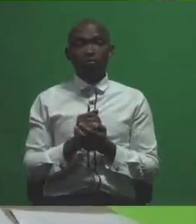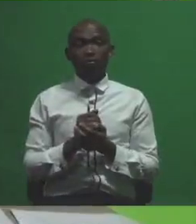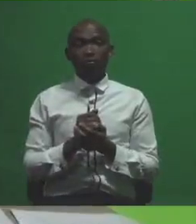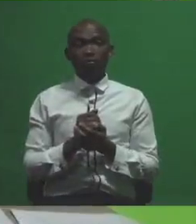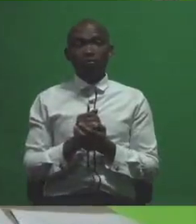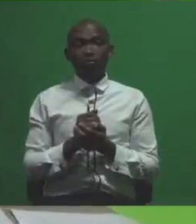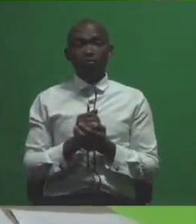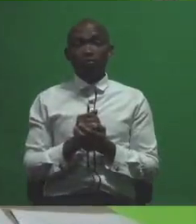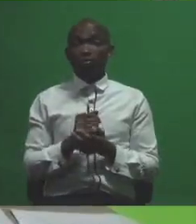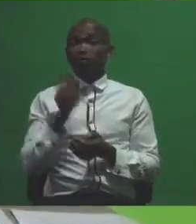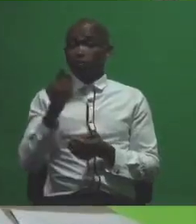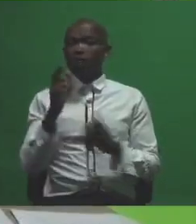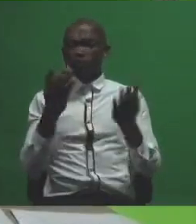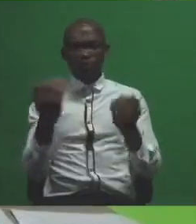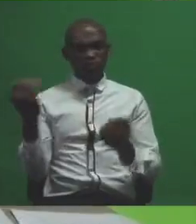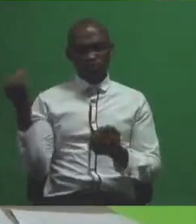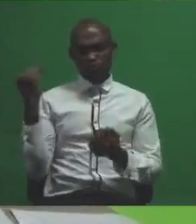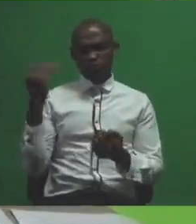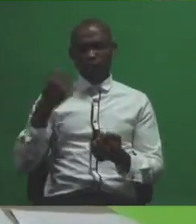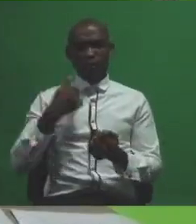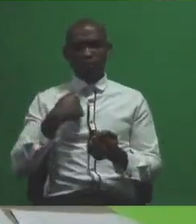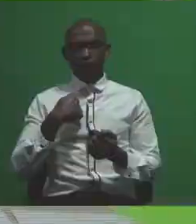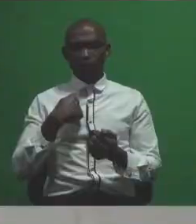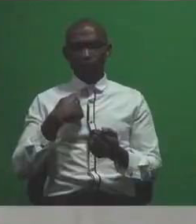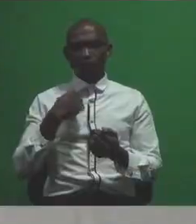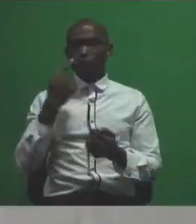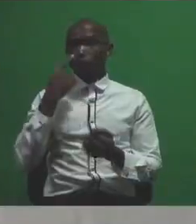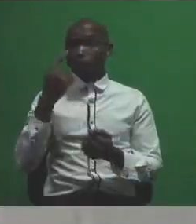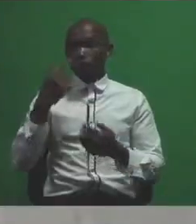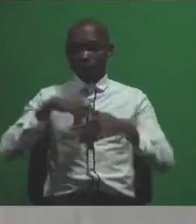Can you identify what is in the picture?